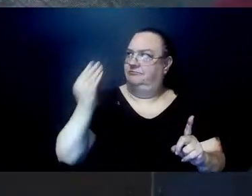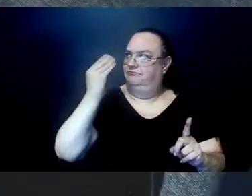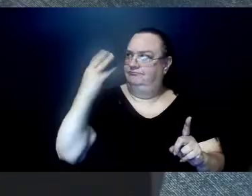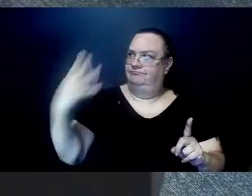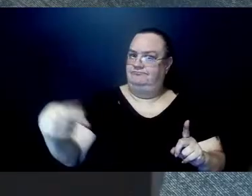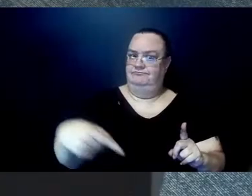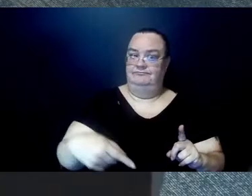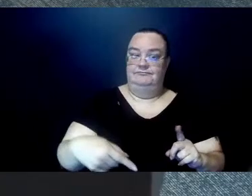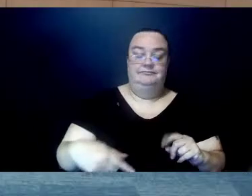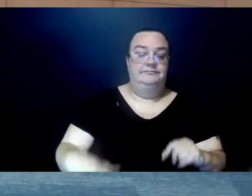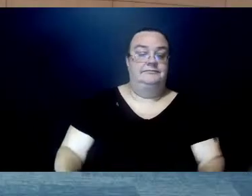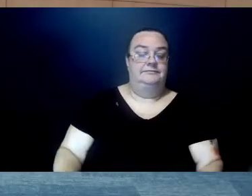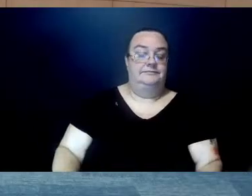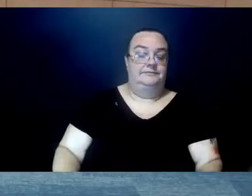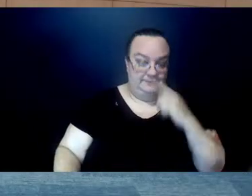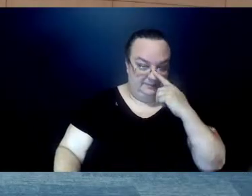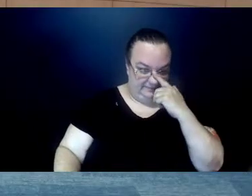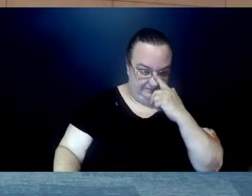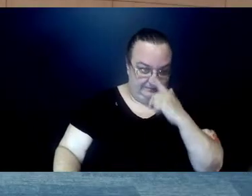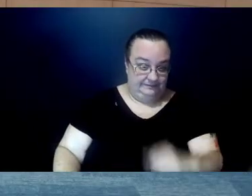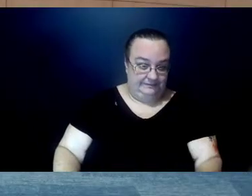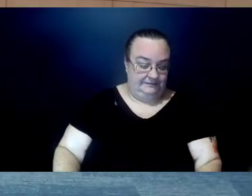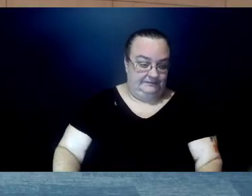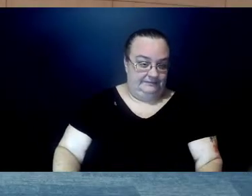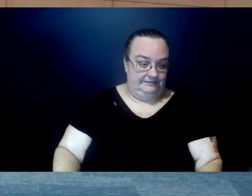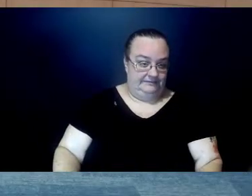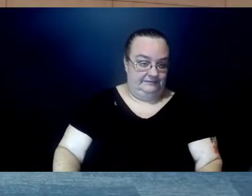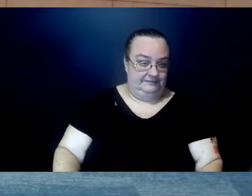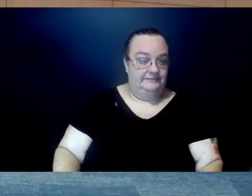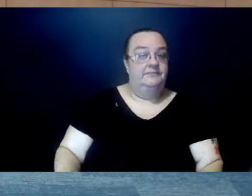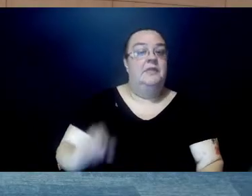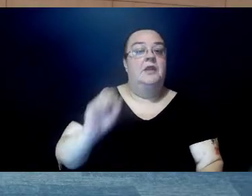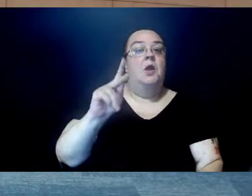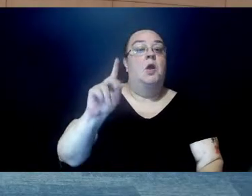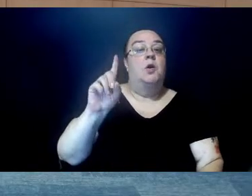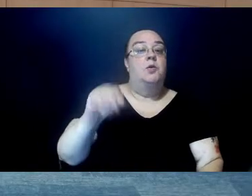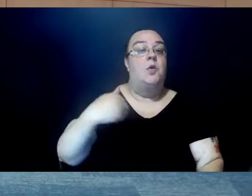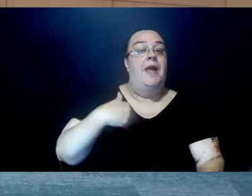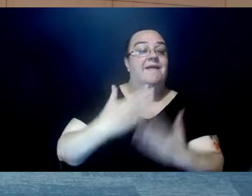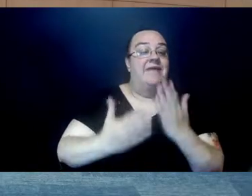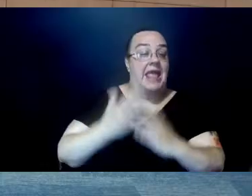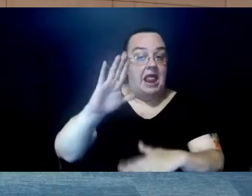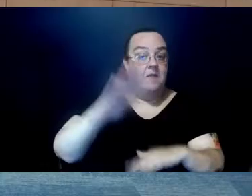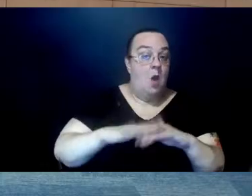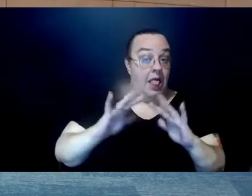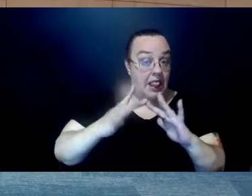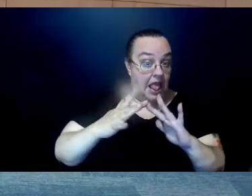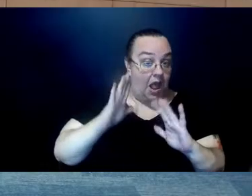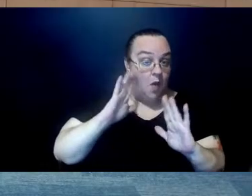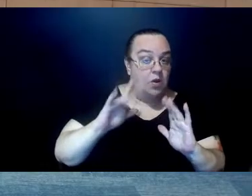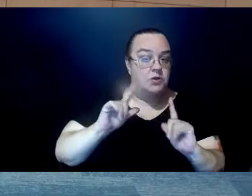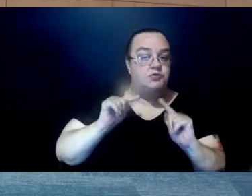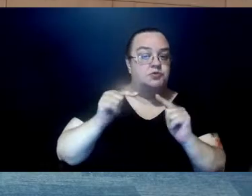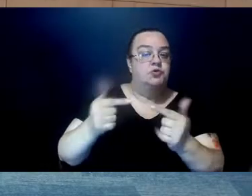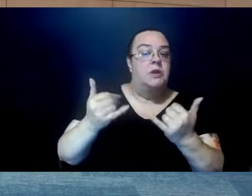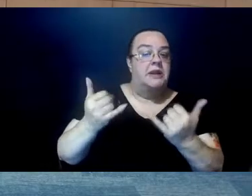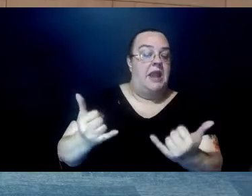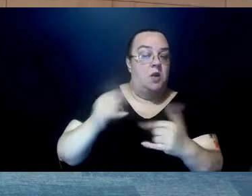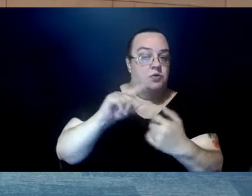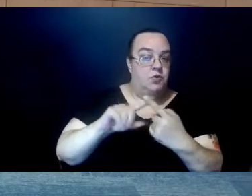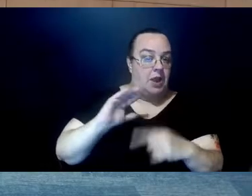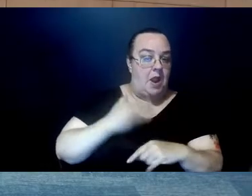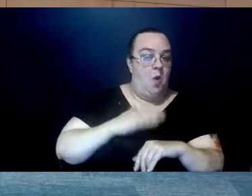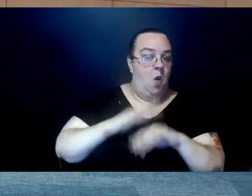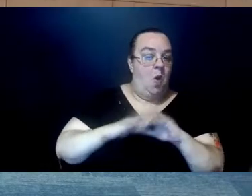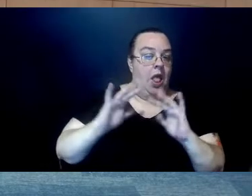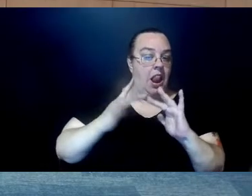It's fine. Okay. We do have a hand up online, so I'm going to turn now to our